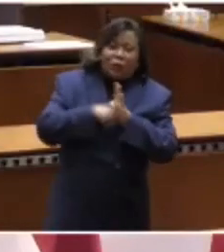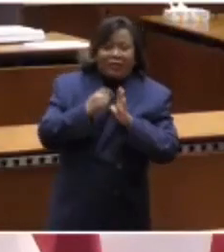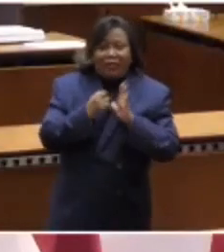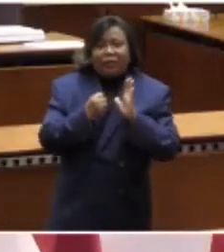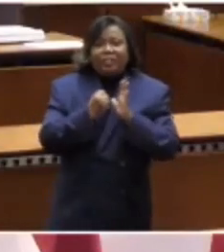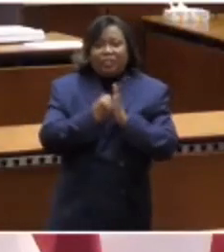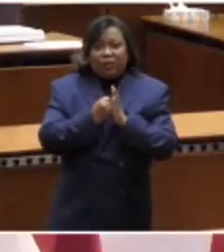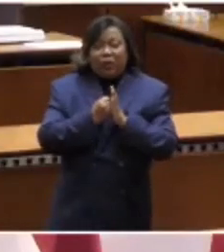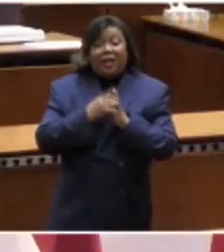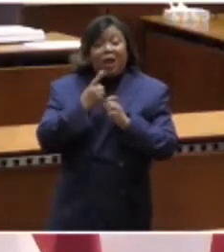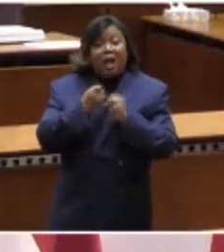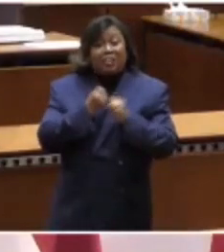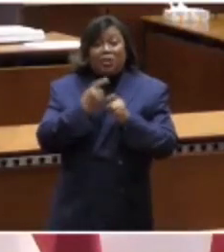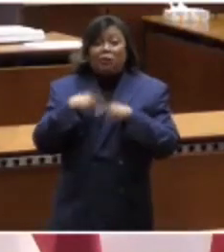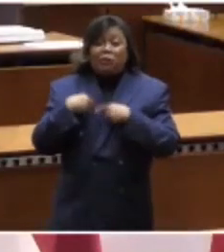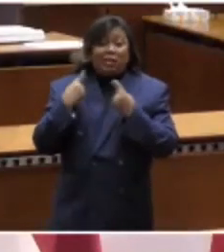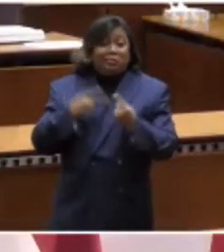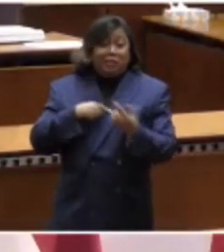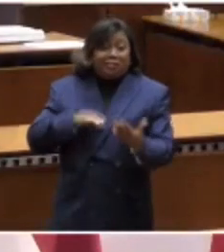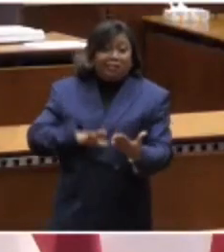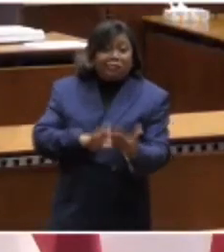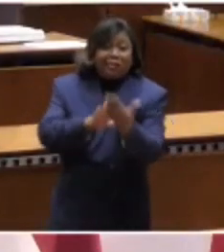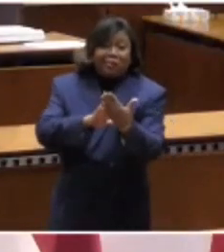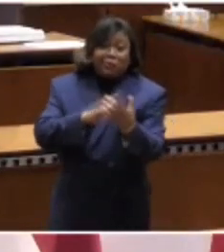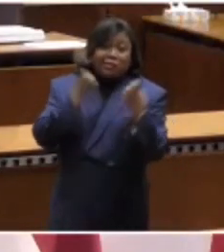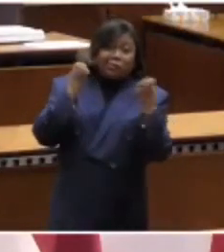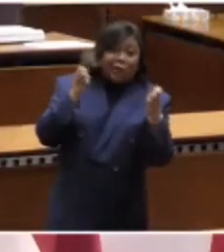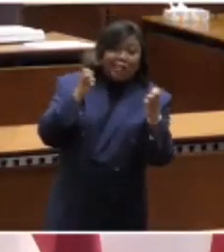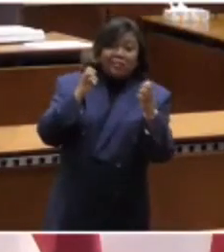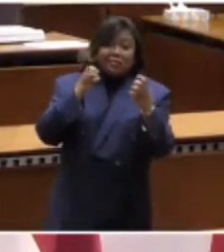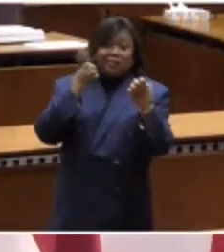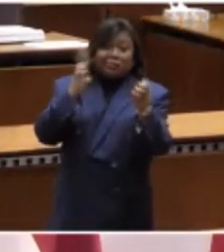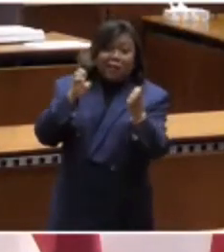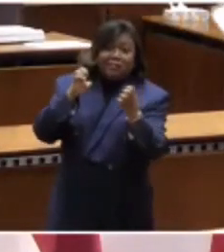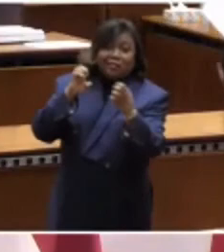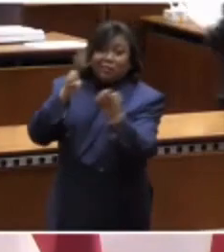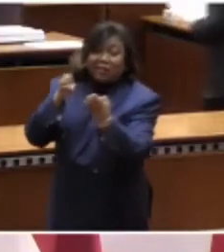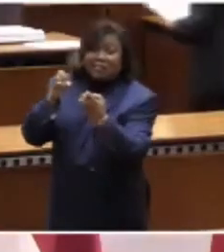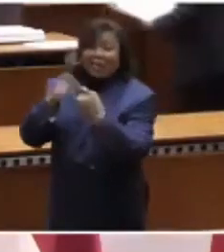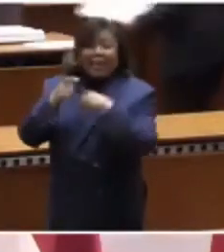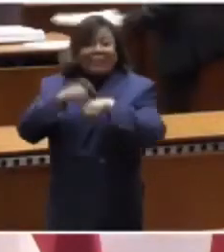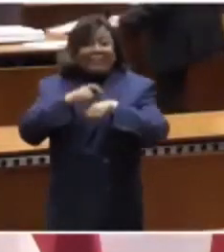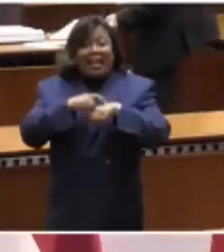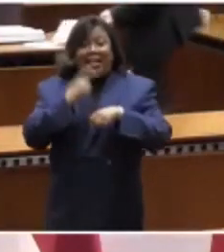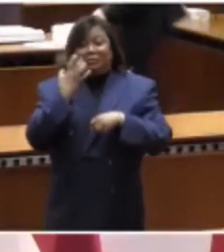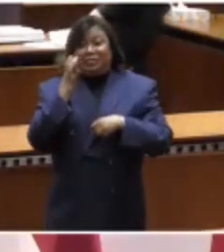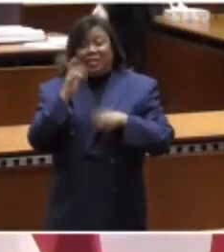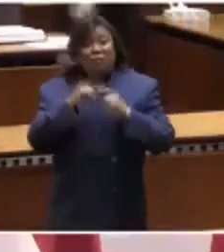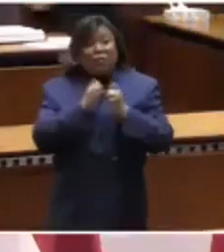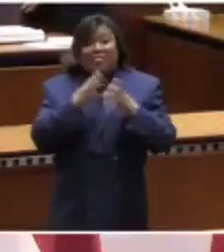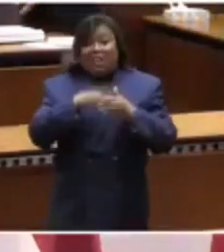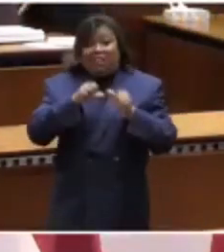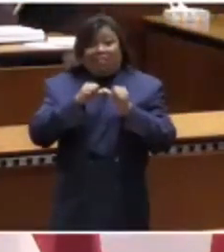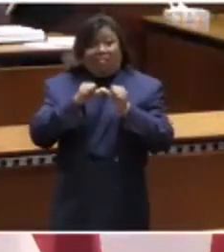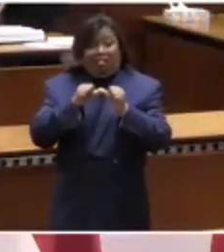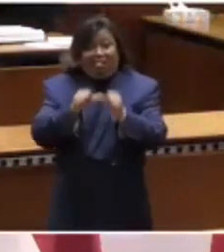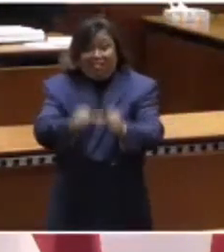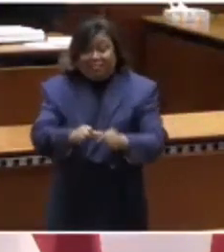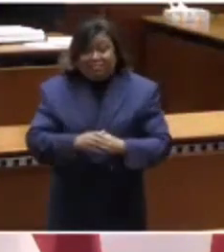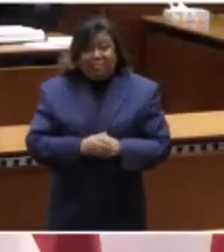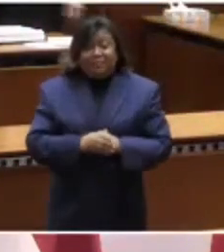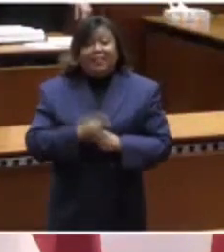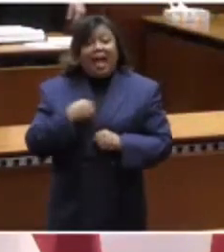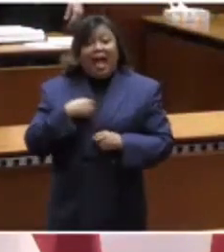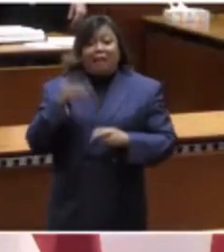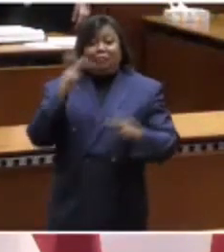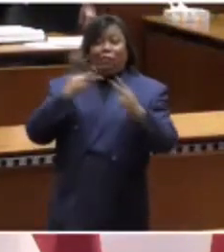year, a year in which we've been confronted with crisis after crisis, at times seemingly without end,